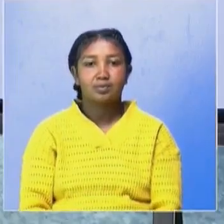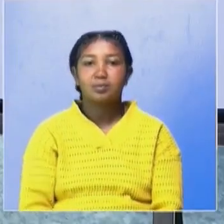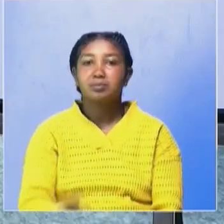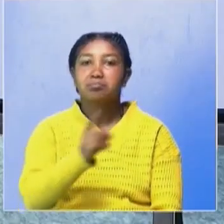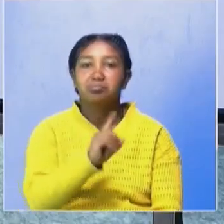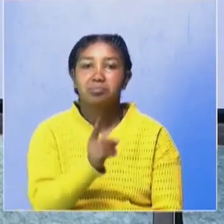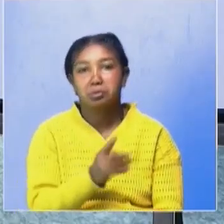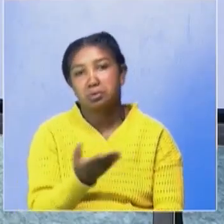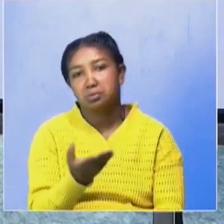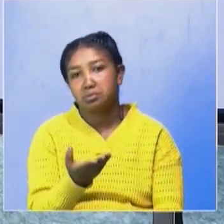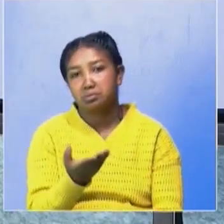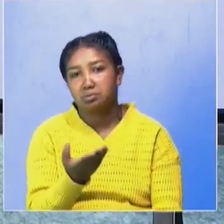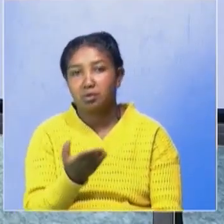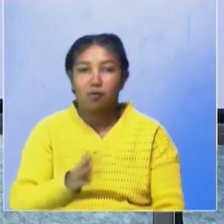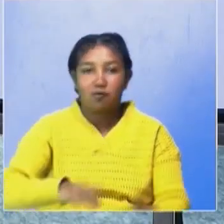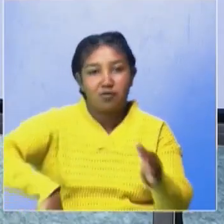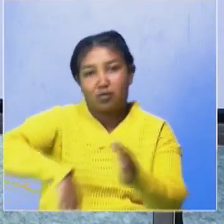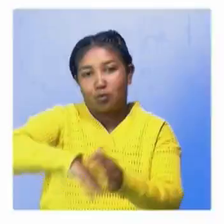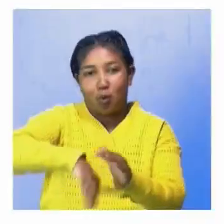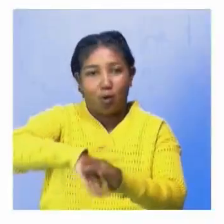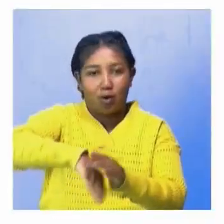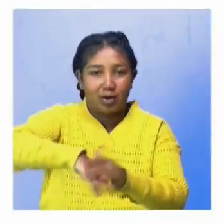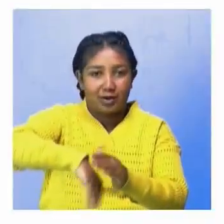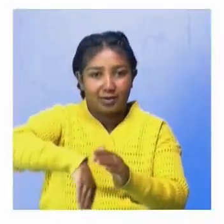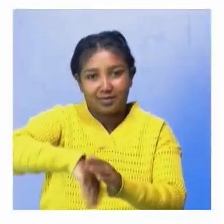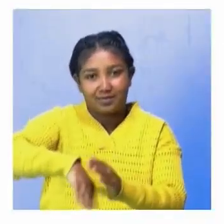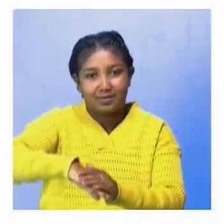what? For example, let us mention football.